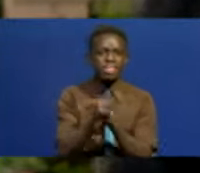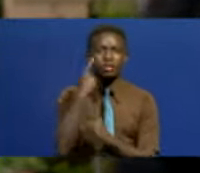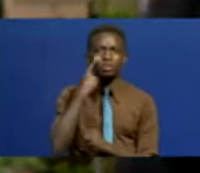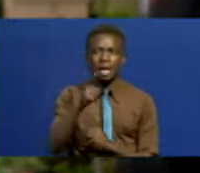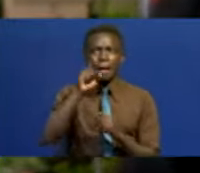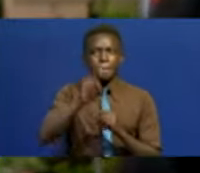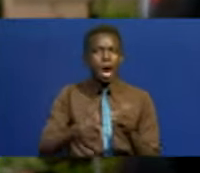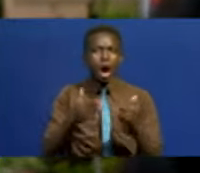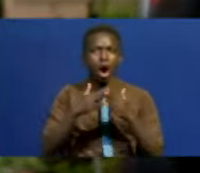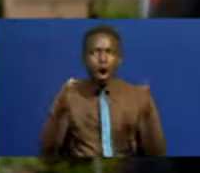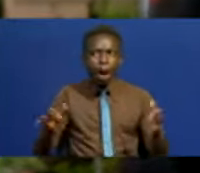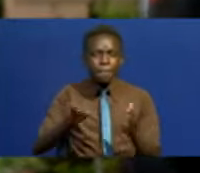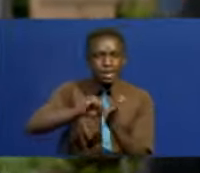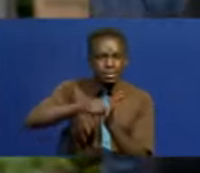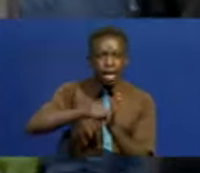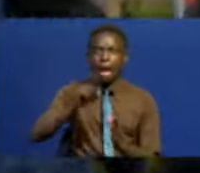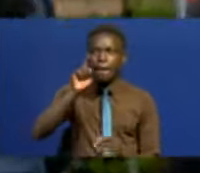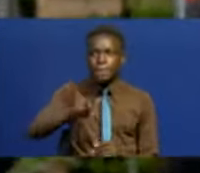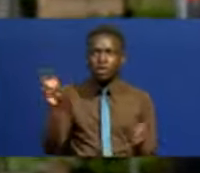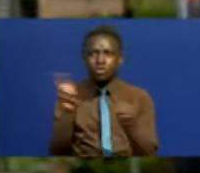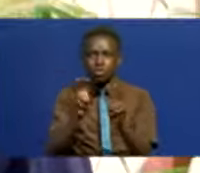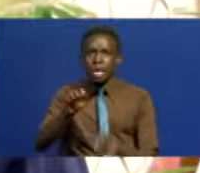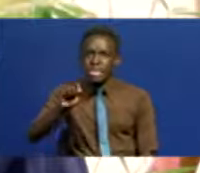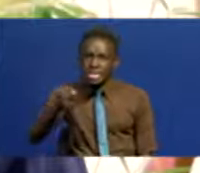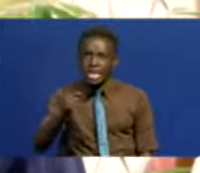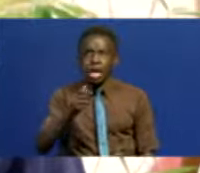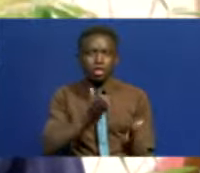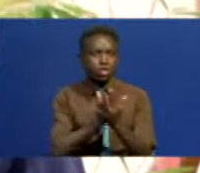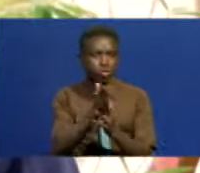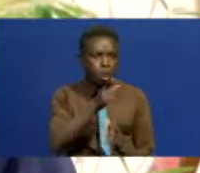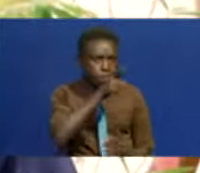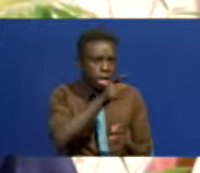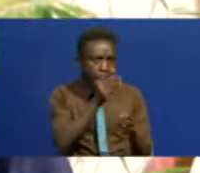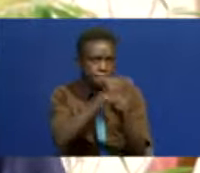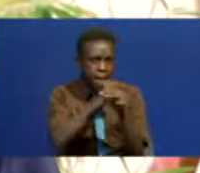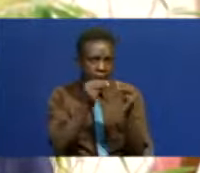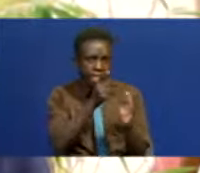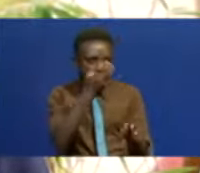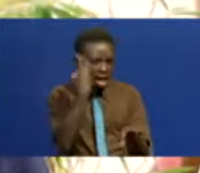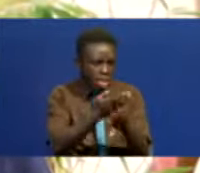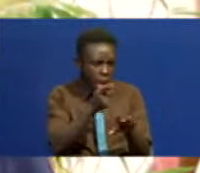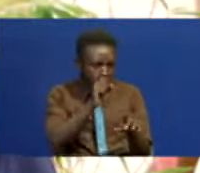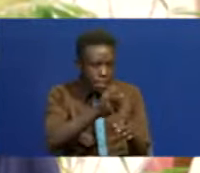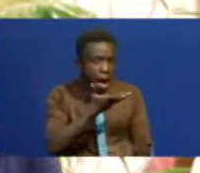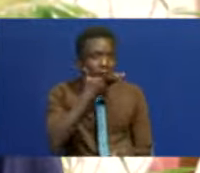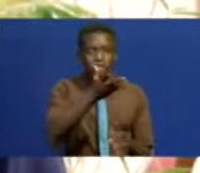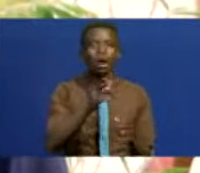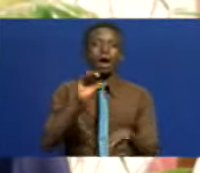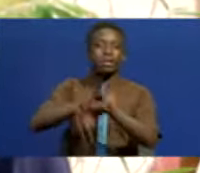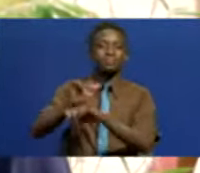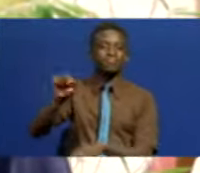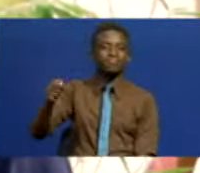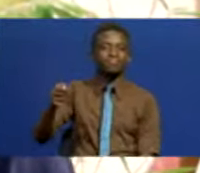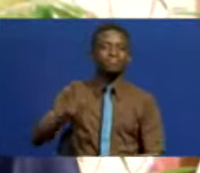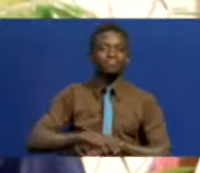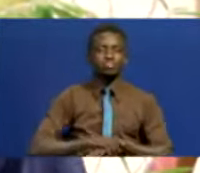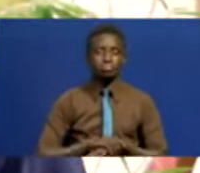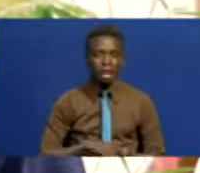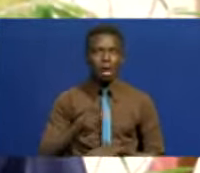open padlock, so you need to get the key by the hints provided. In that, we were supposed to find the different types